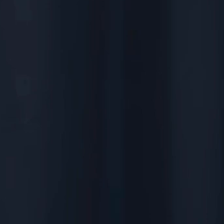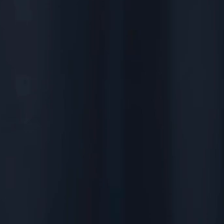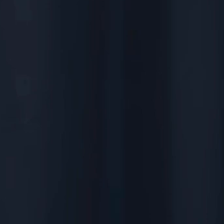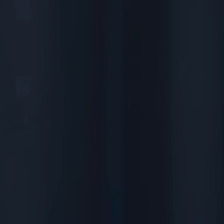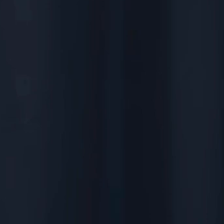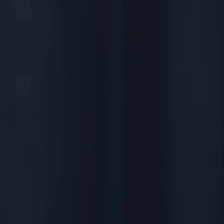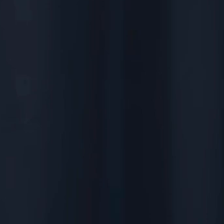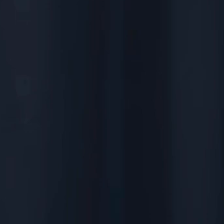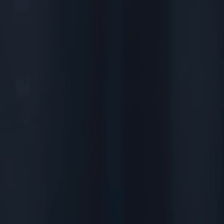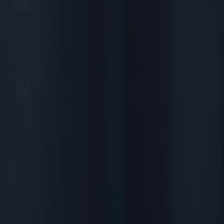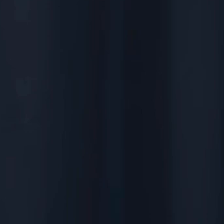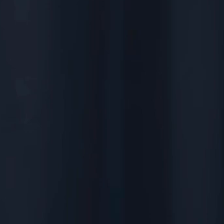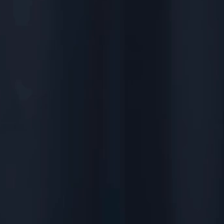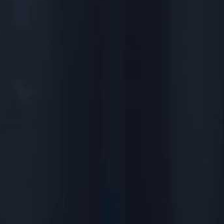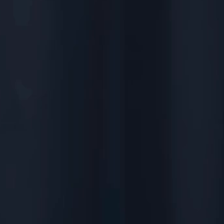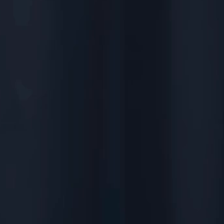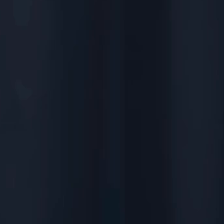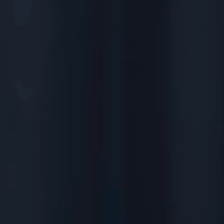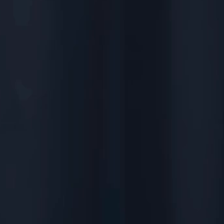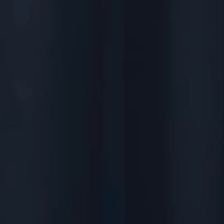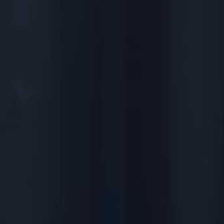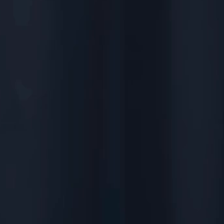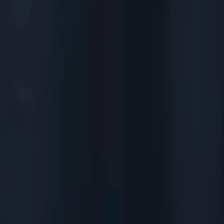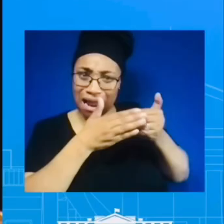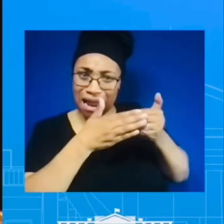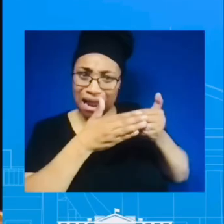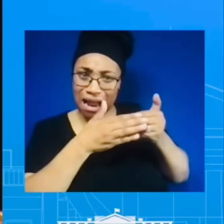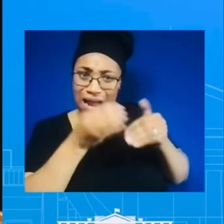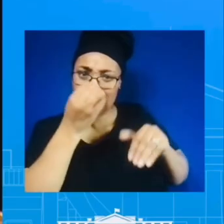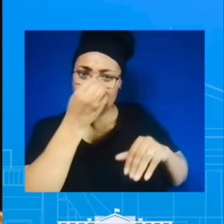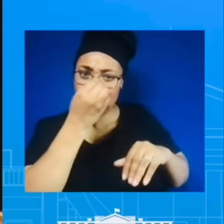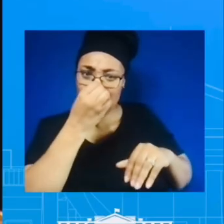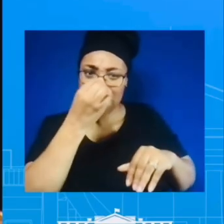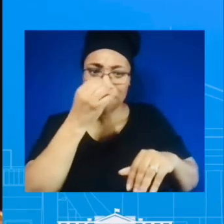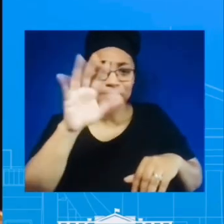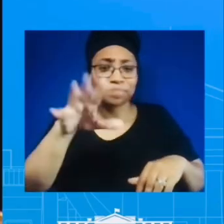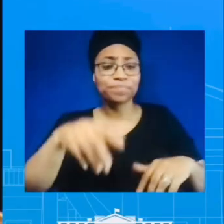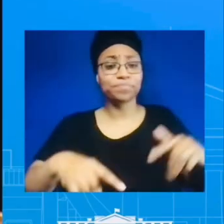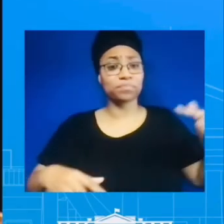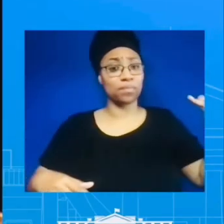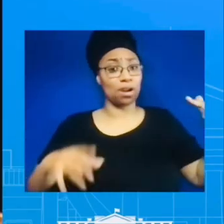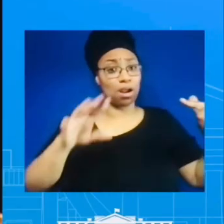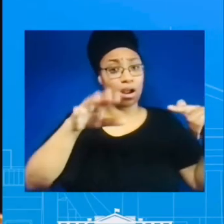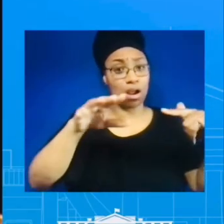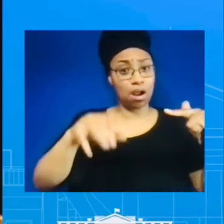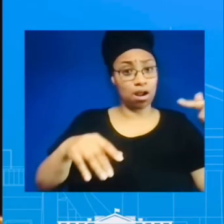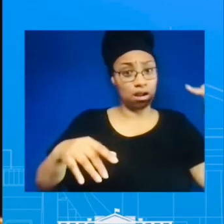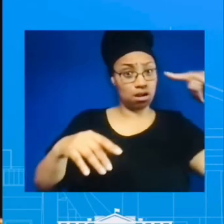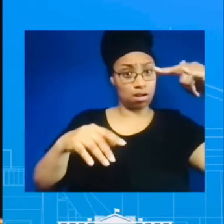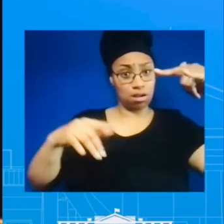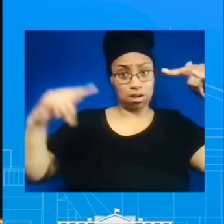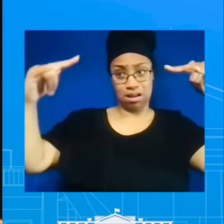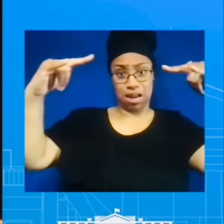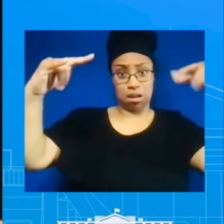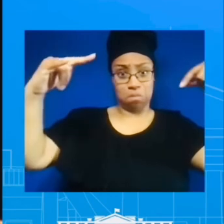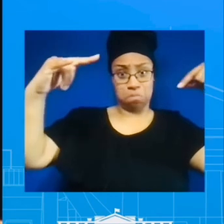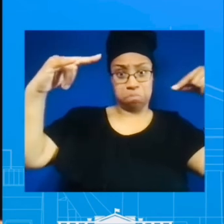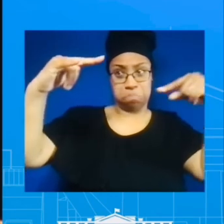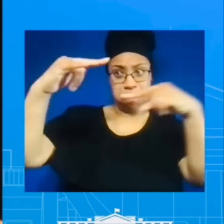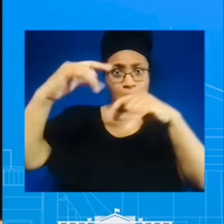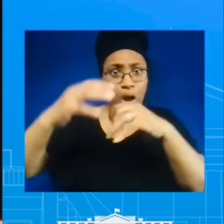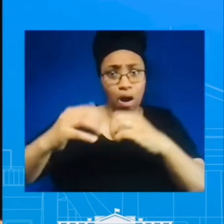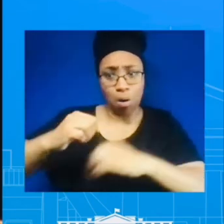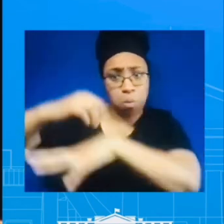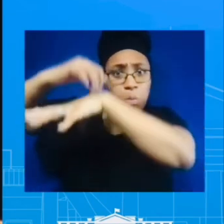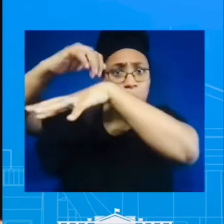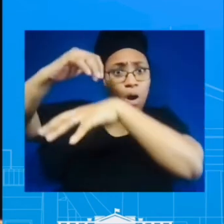all right shines a light on how bad she is at this job about the risks of escalation in this conflict with